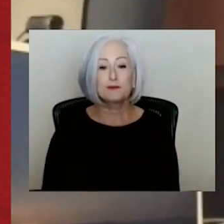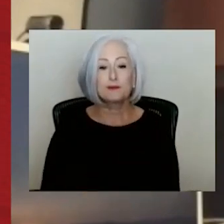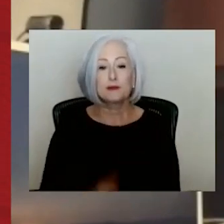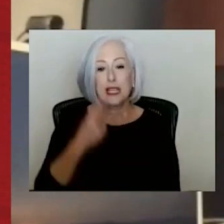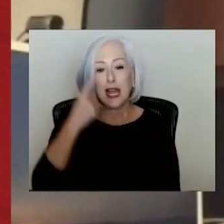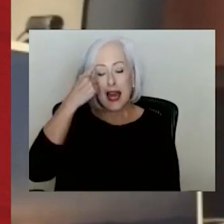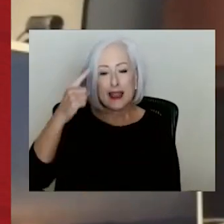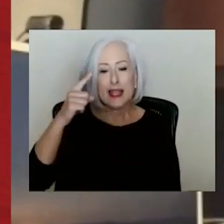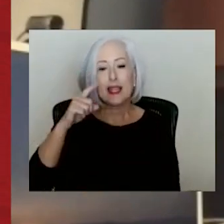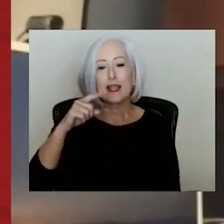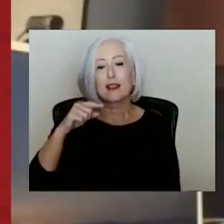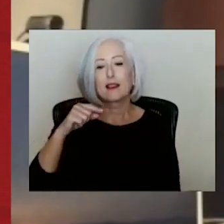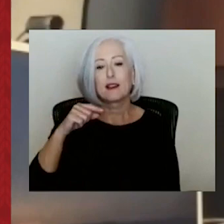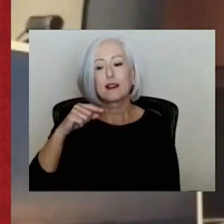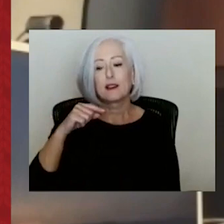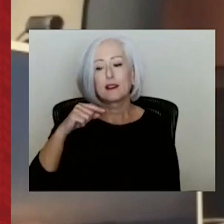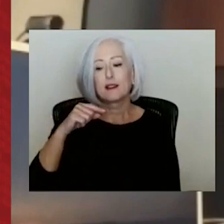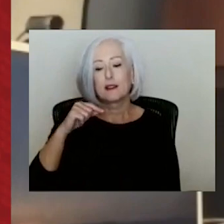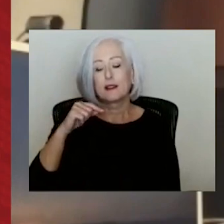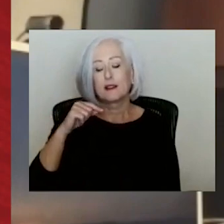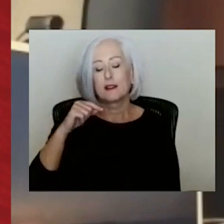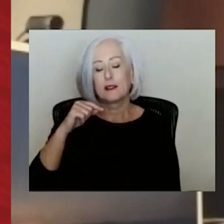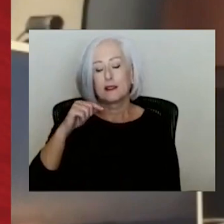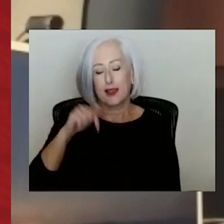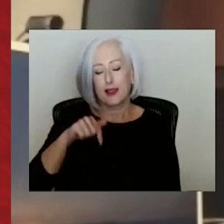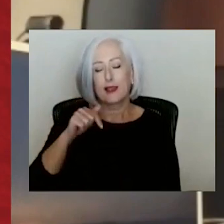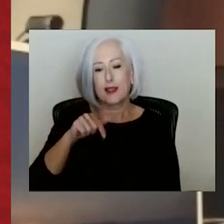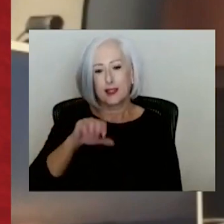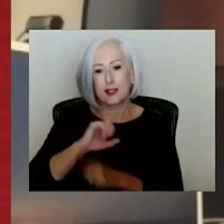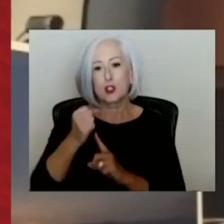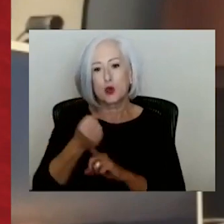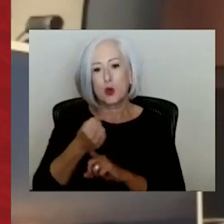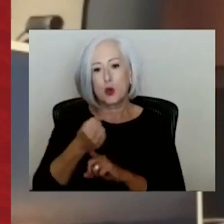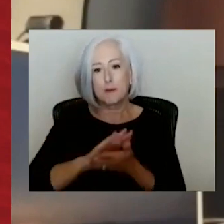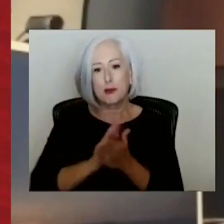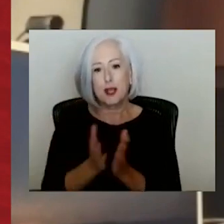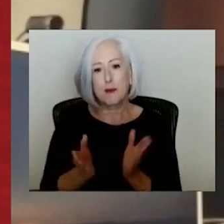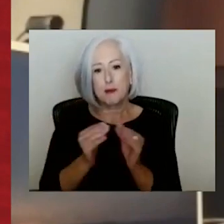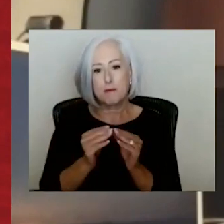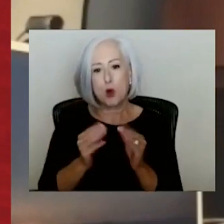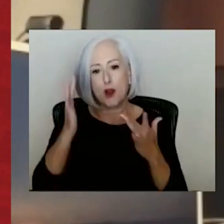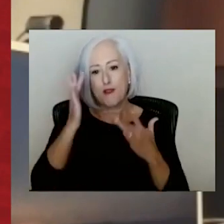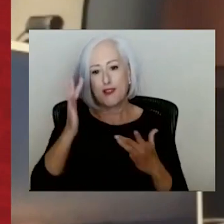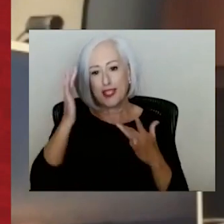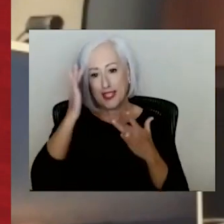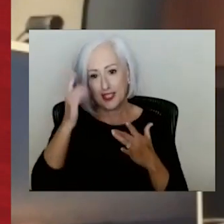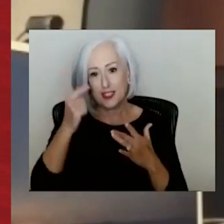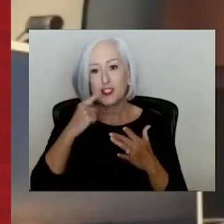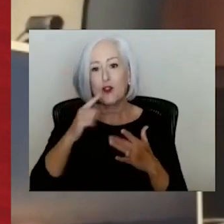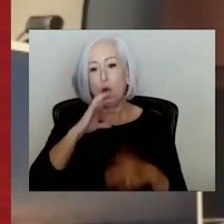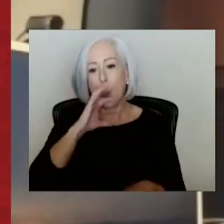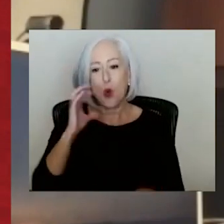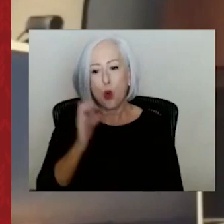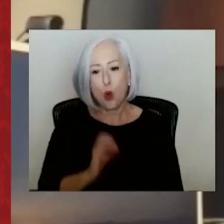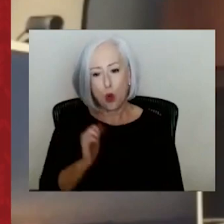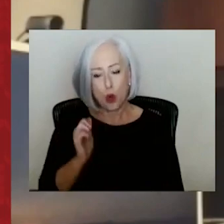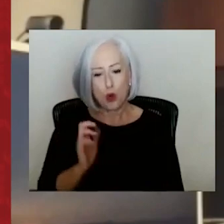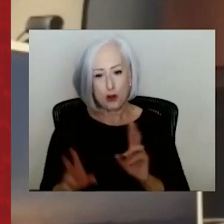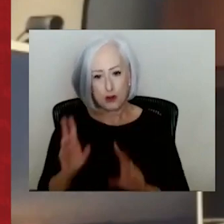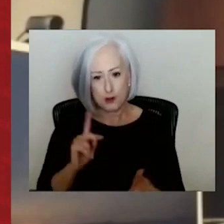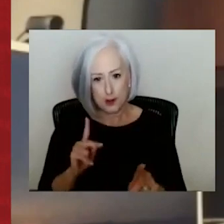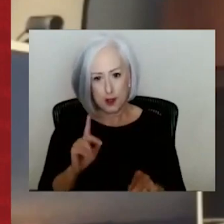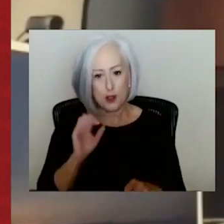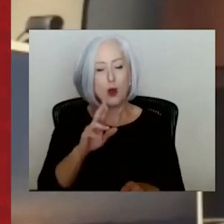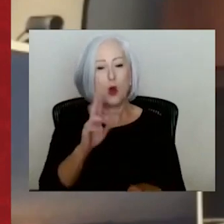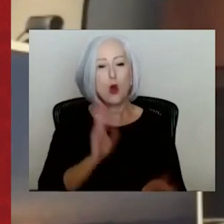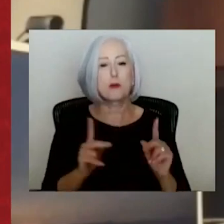is turning more and more into an illness of those who are very elderly and people who